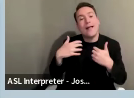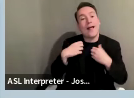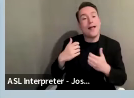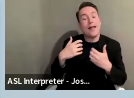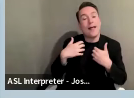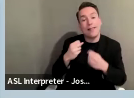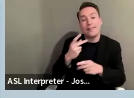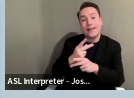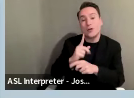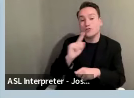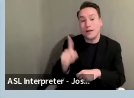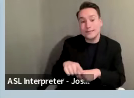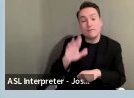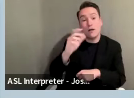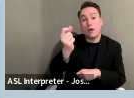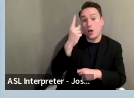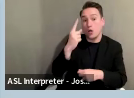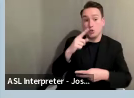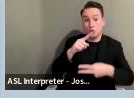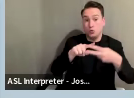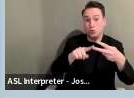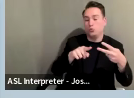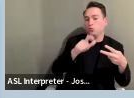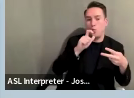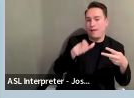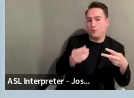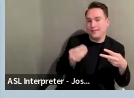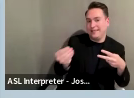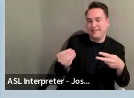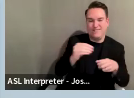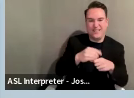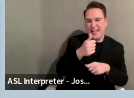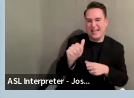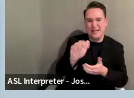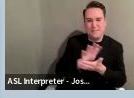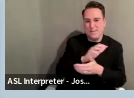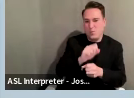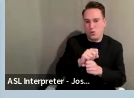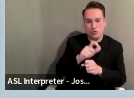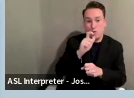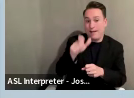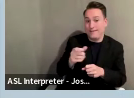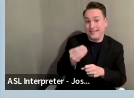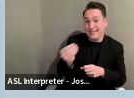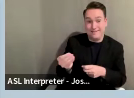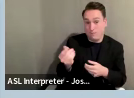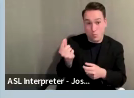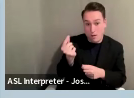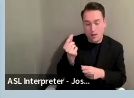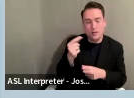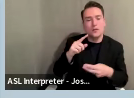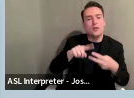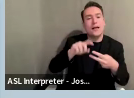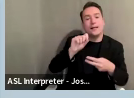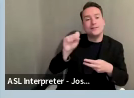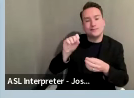one thing you do, or two things you do not need to provide in any of this paperwork are going to be Social